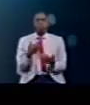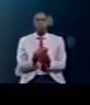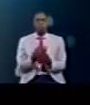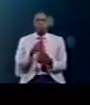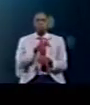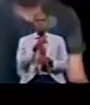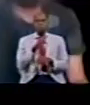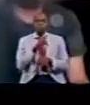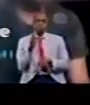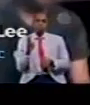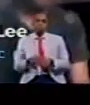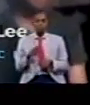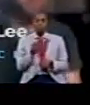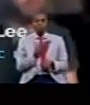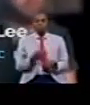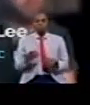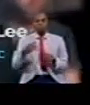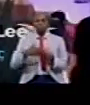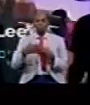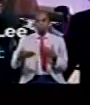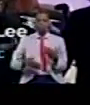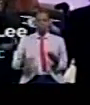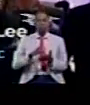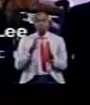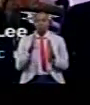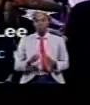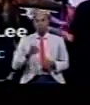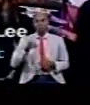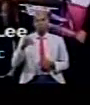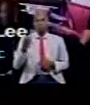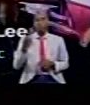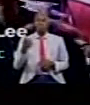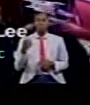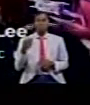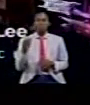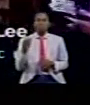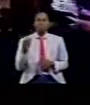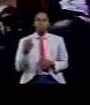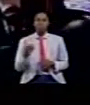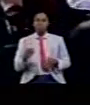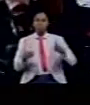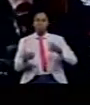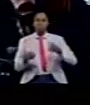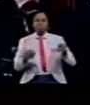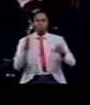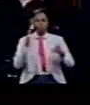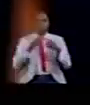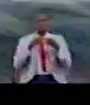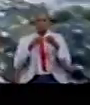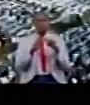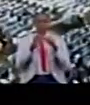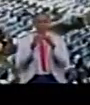have a woman who is highly sensitive to the Holy Ghost, highly spiritual, and then